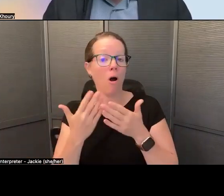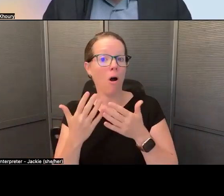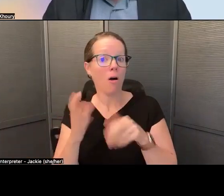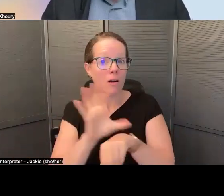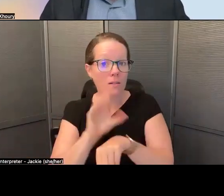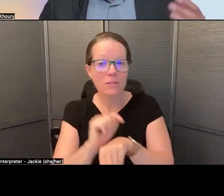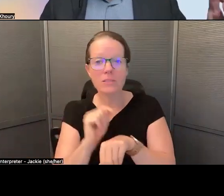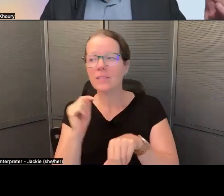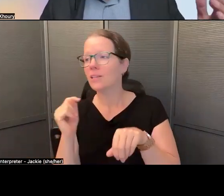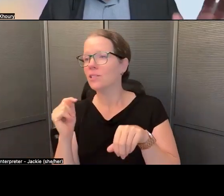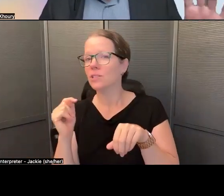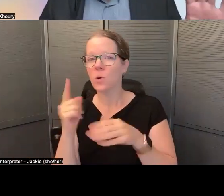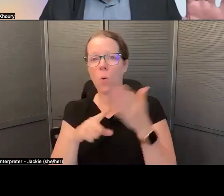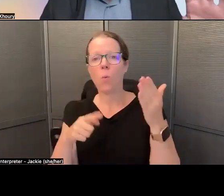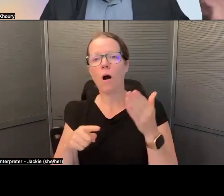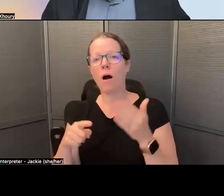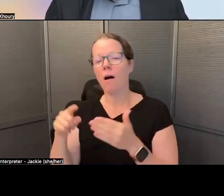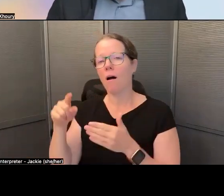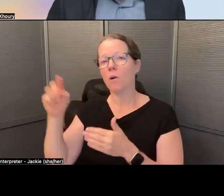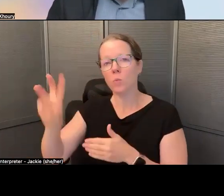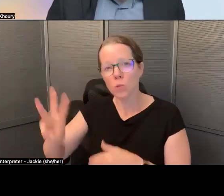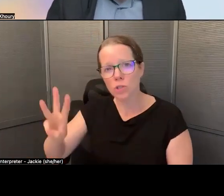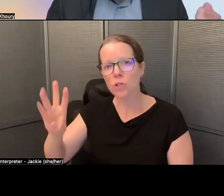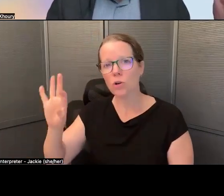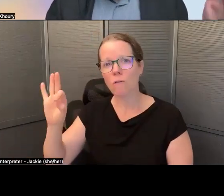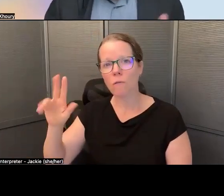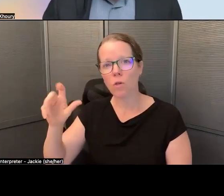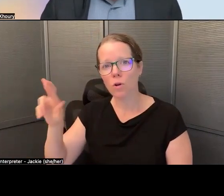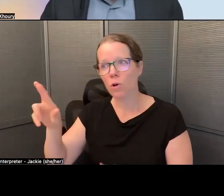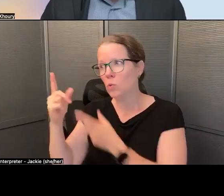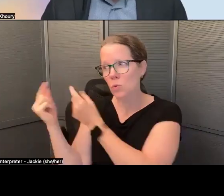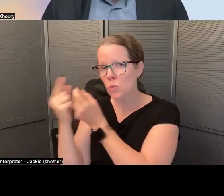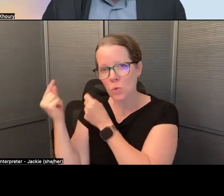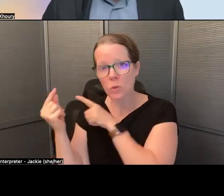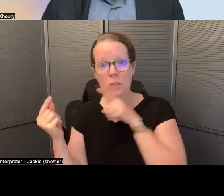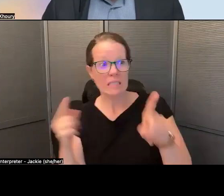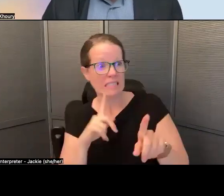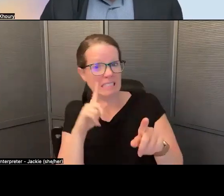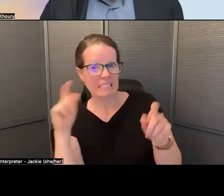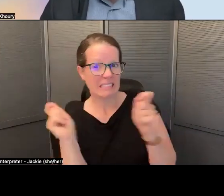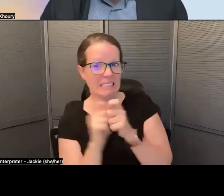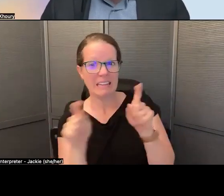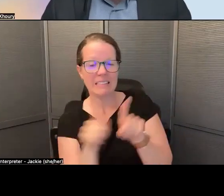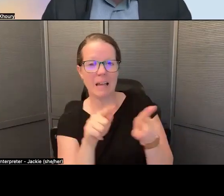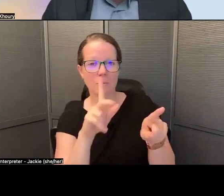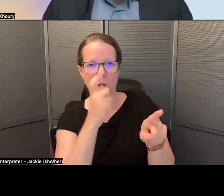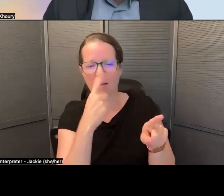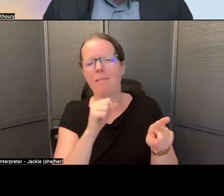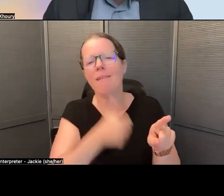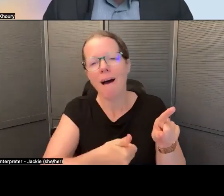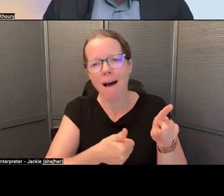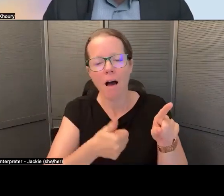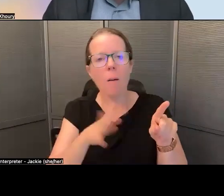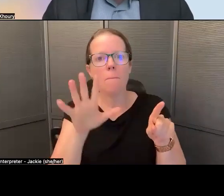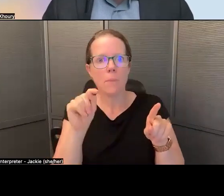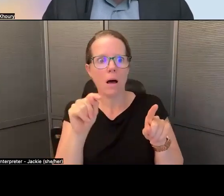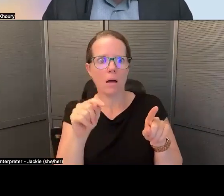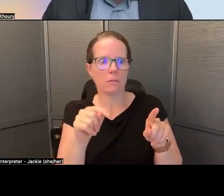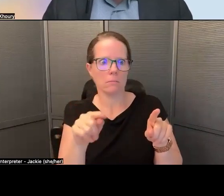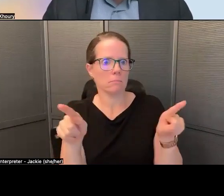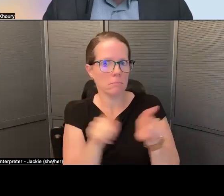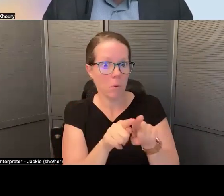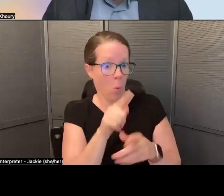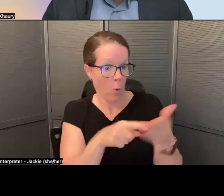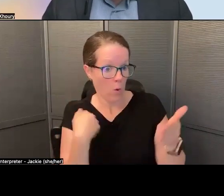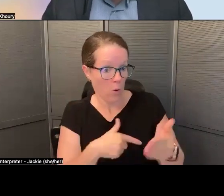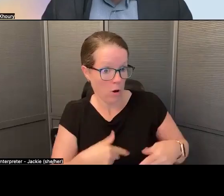other units. But nonetheless, you see those unit staff trainings appearing to have an impact here, and that impact sustaining. Next slide.